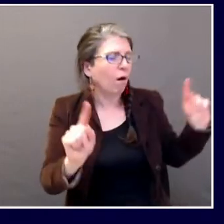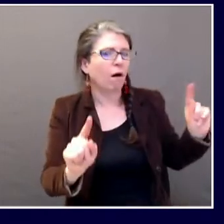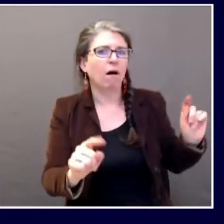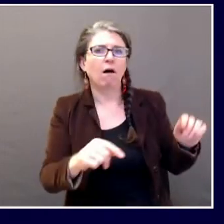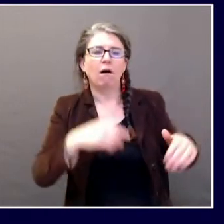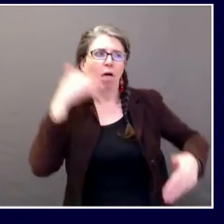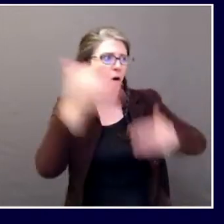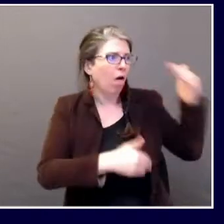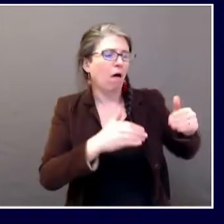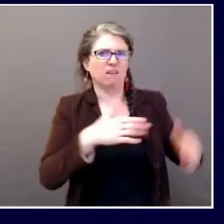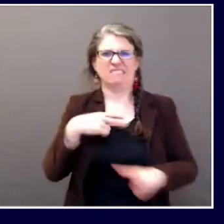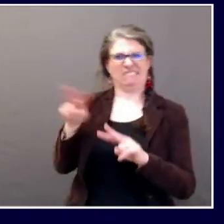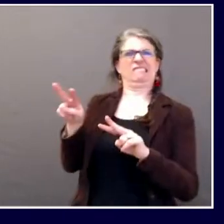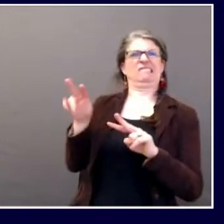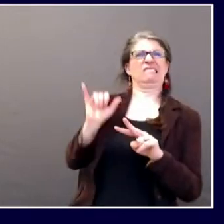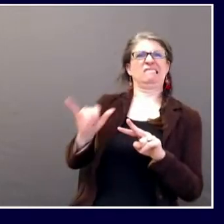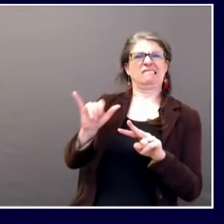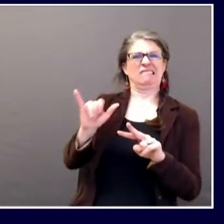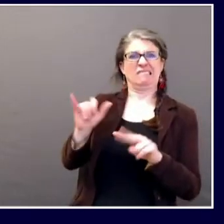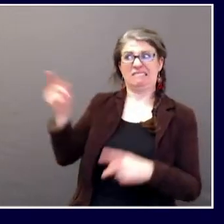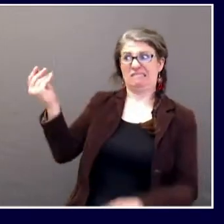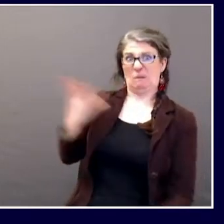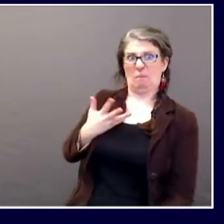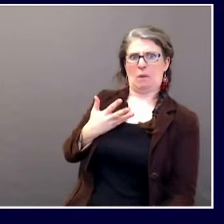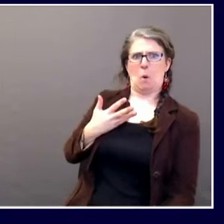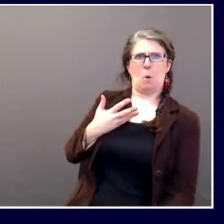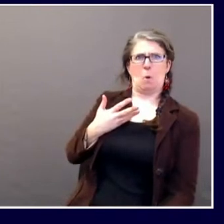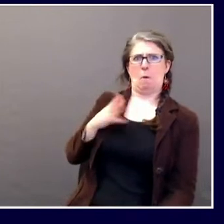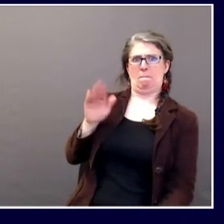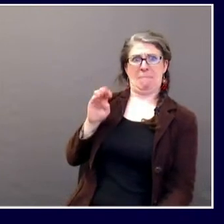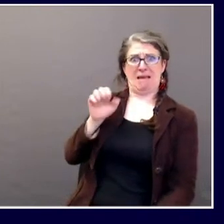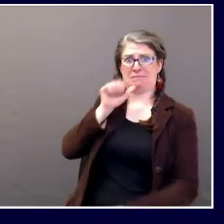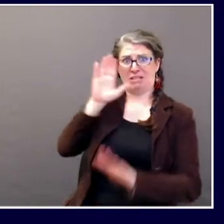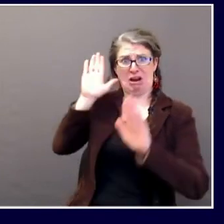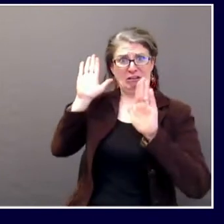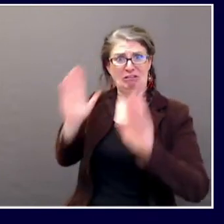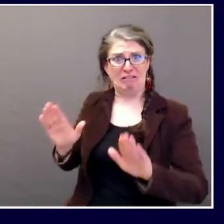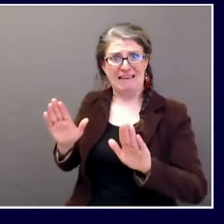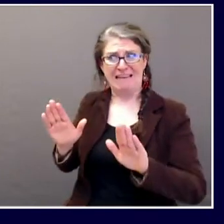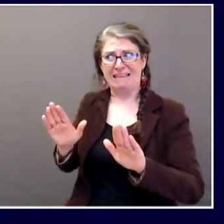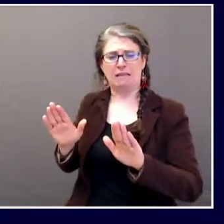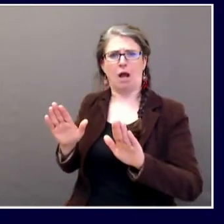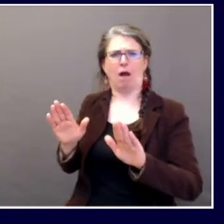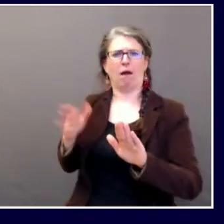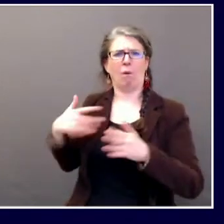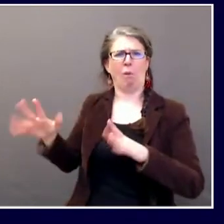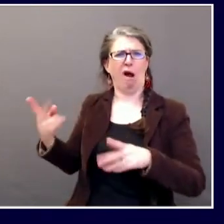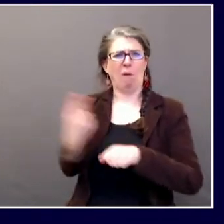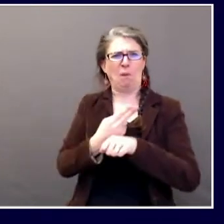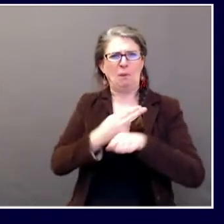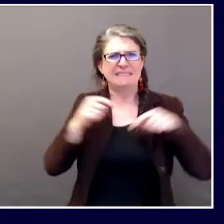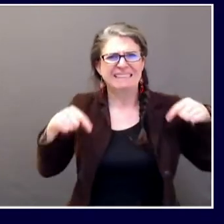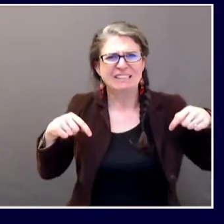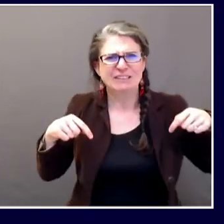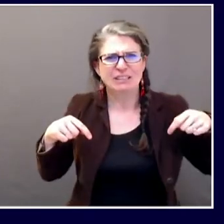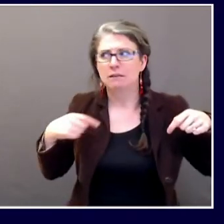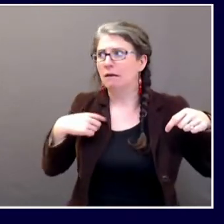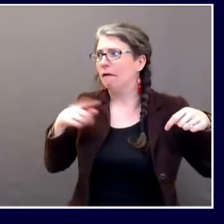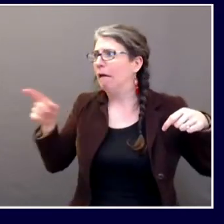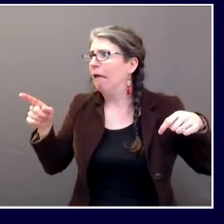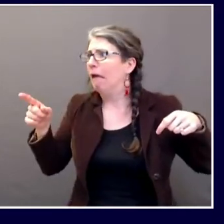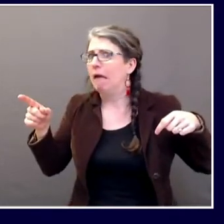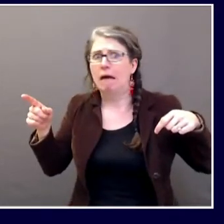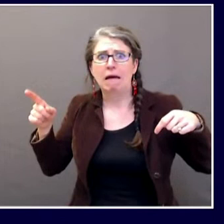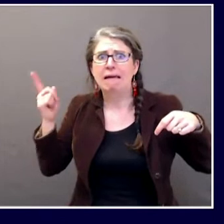the revelation that VAMS was not what it was supposed to be has meant that, again, about 40 plus states are